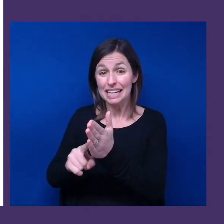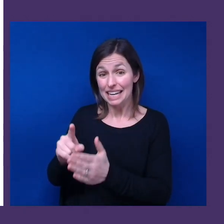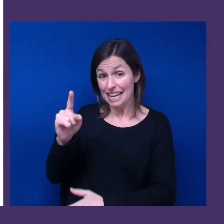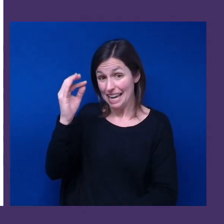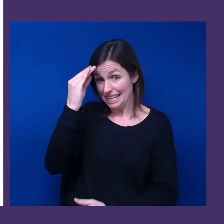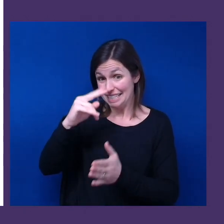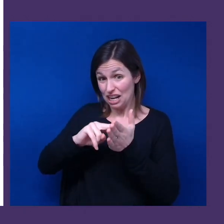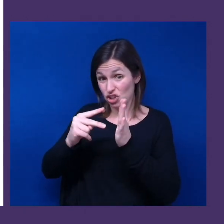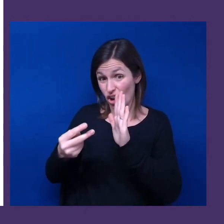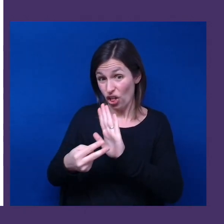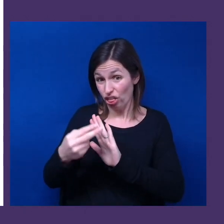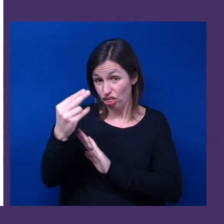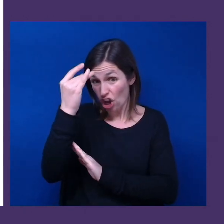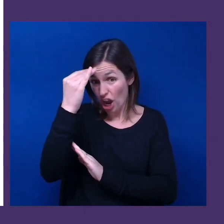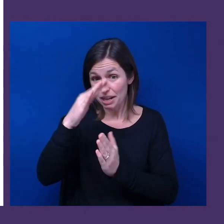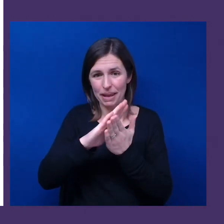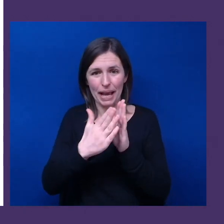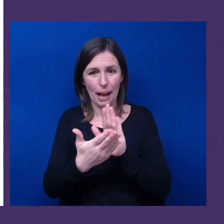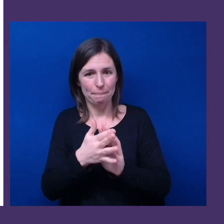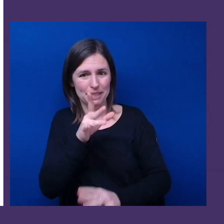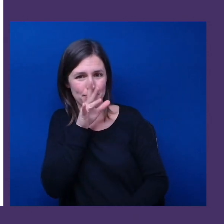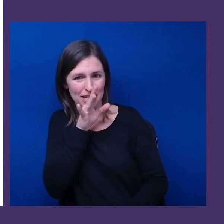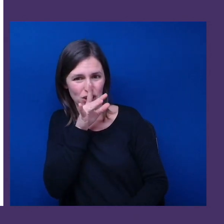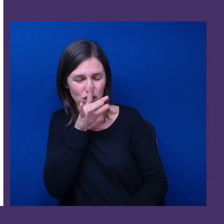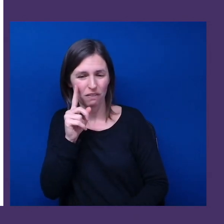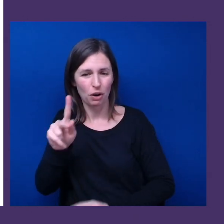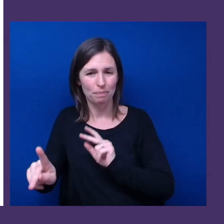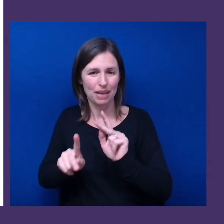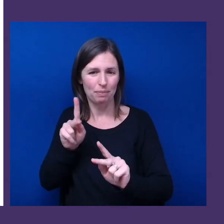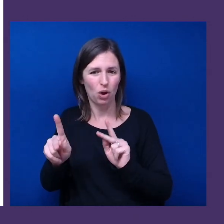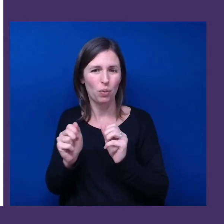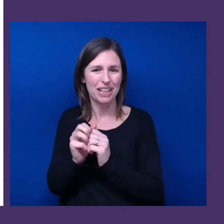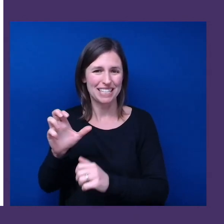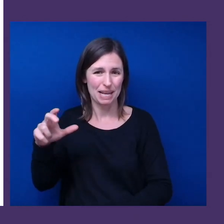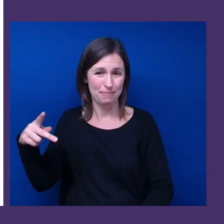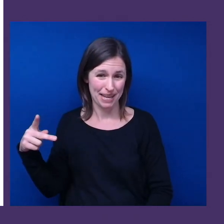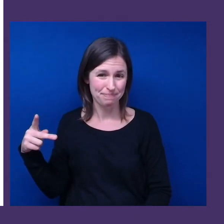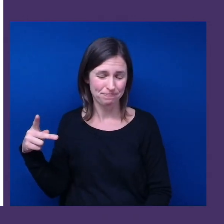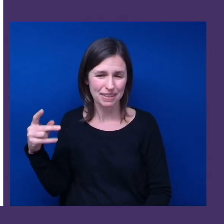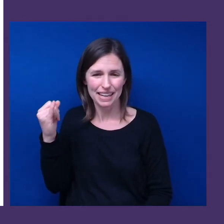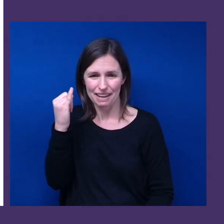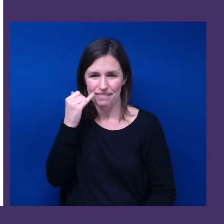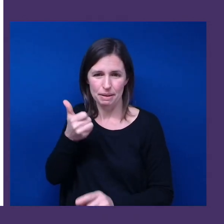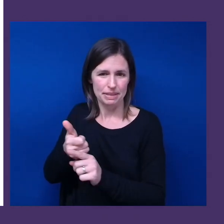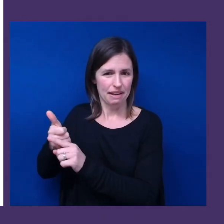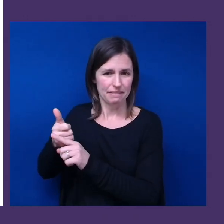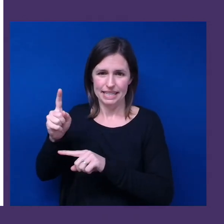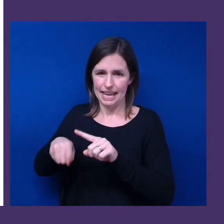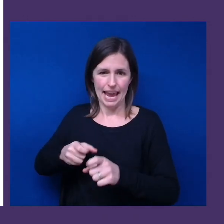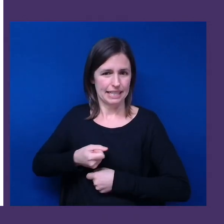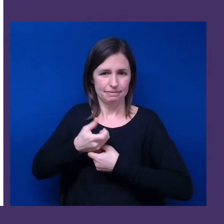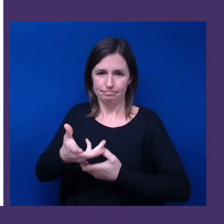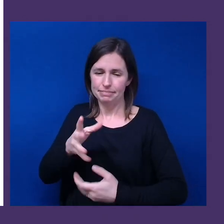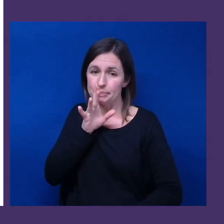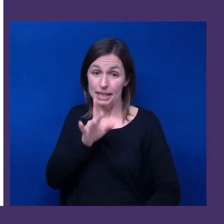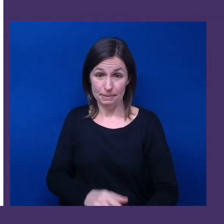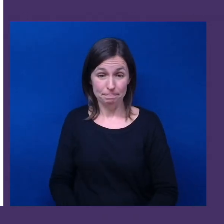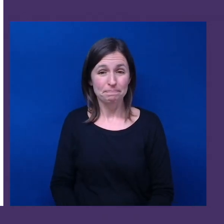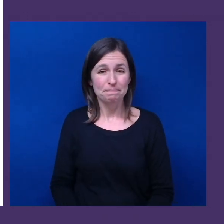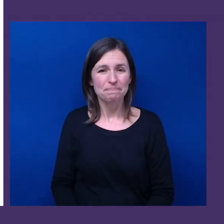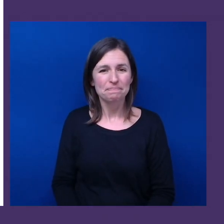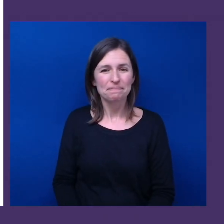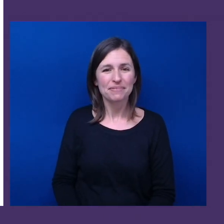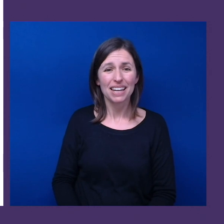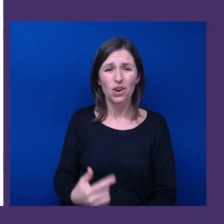for non-speaking people with cerebral palsy. CPARF has always known about the powerful intersection between communication and